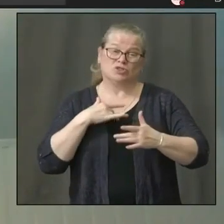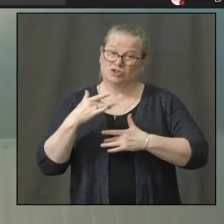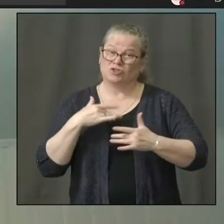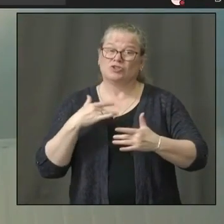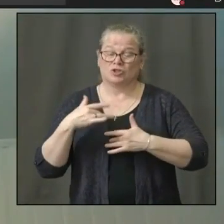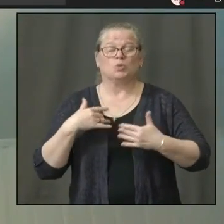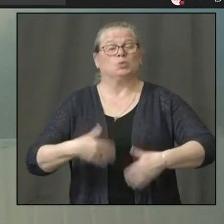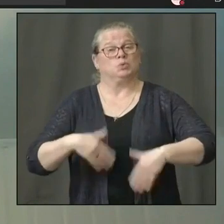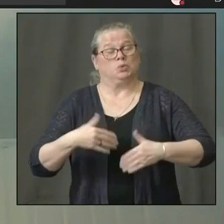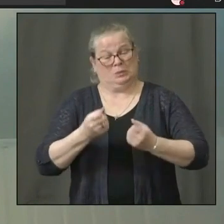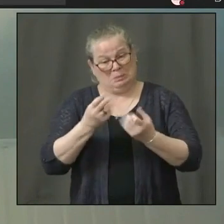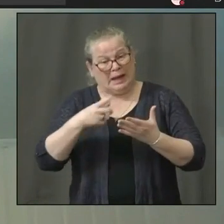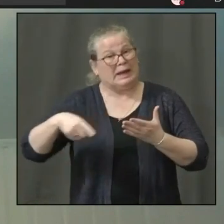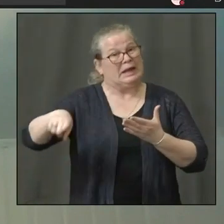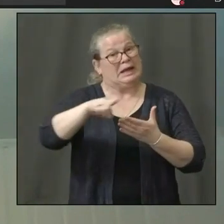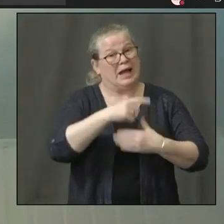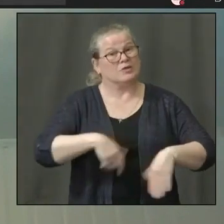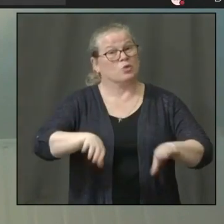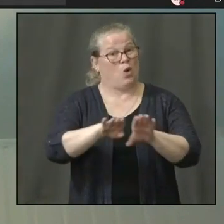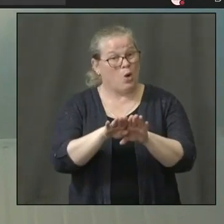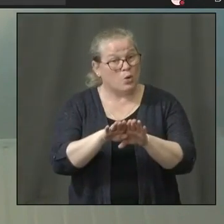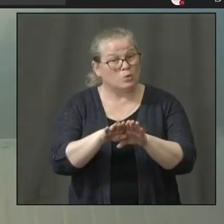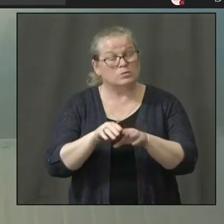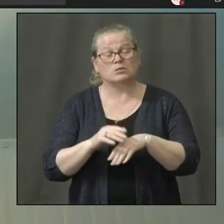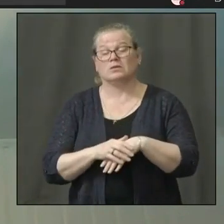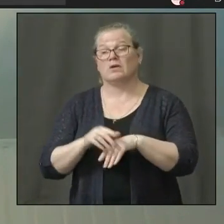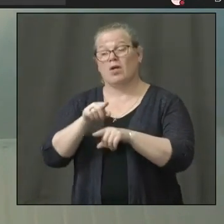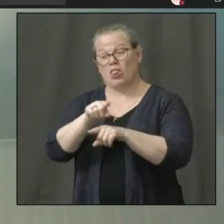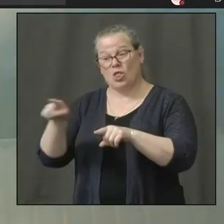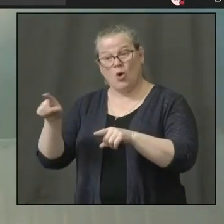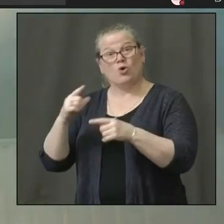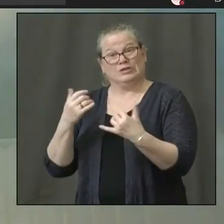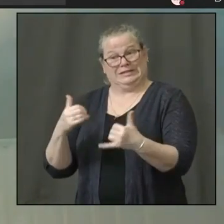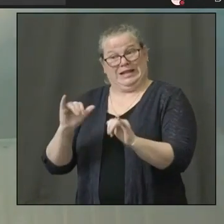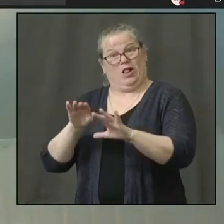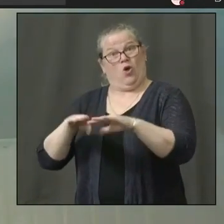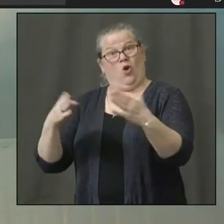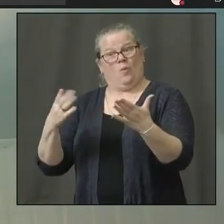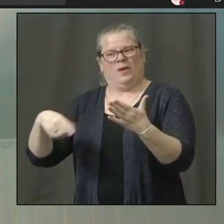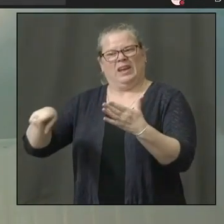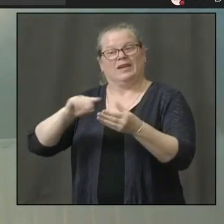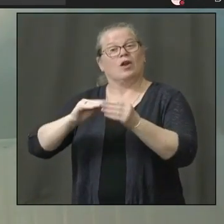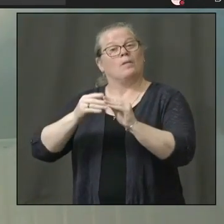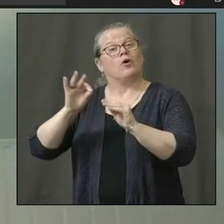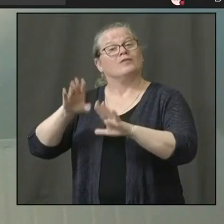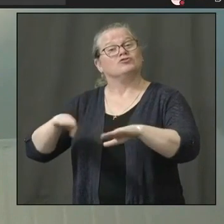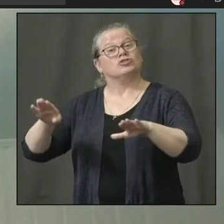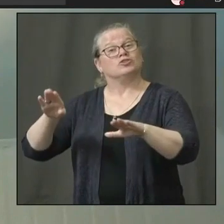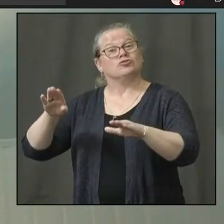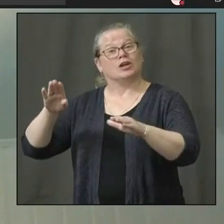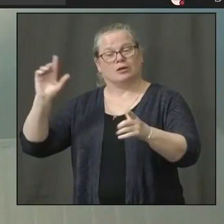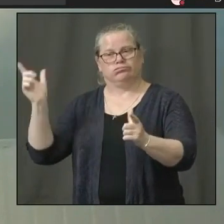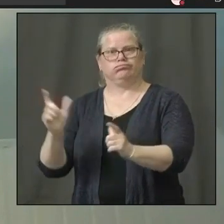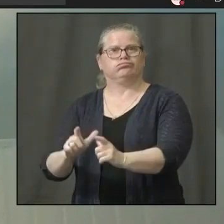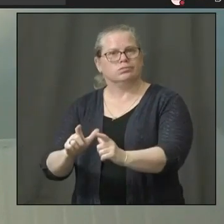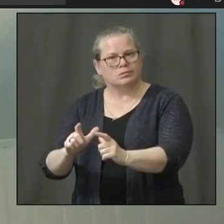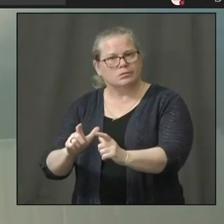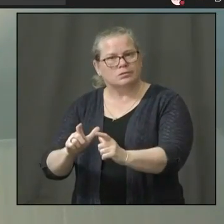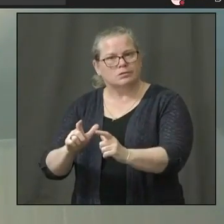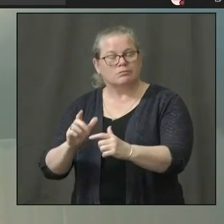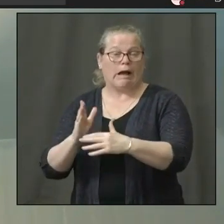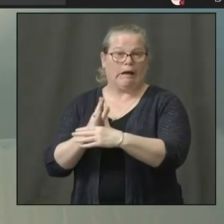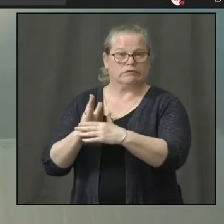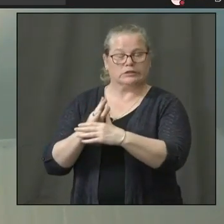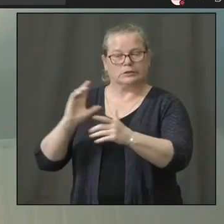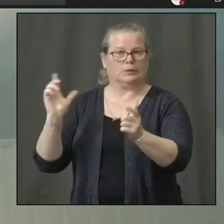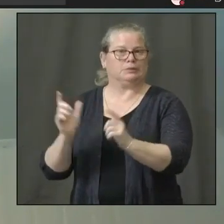close. The ones that are open are operating with low enrollments on average. And we want to make sure we have a